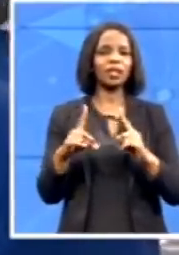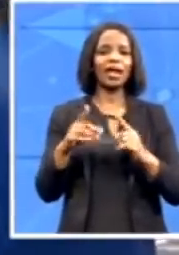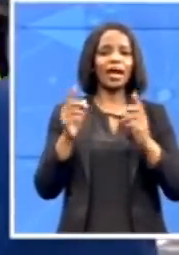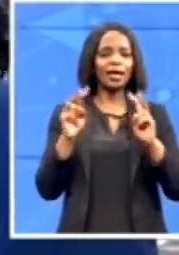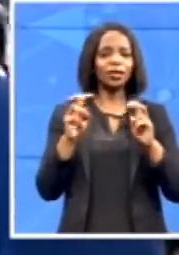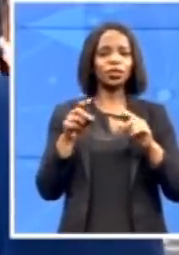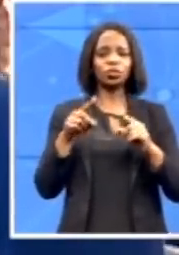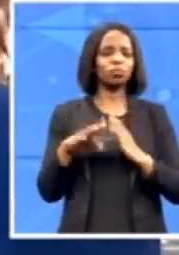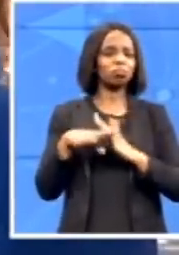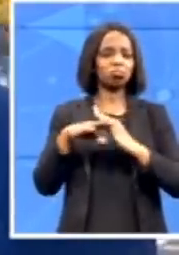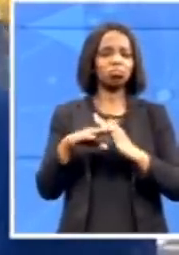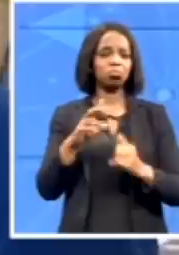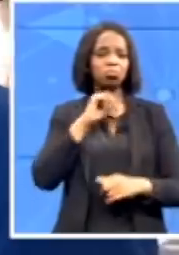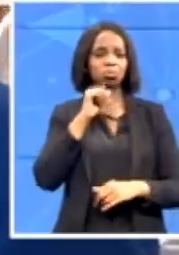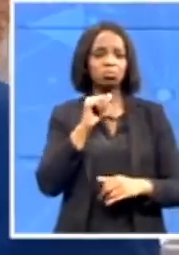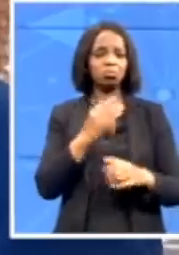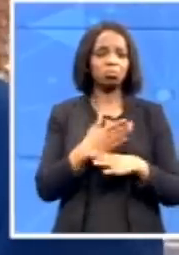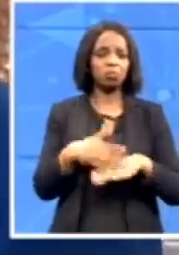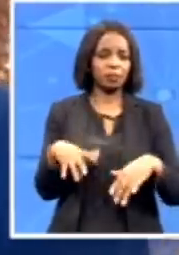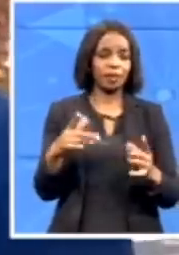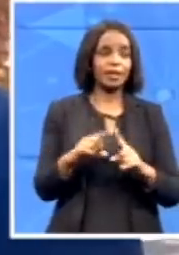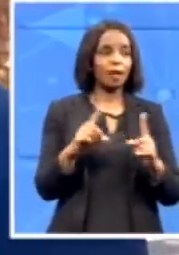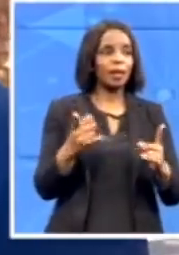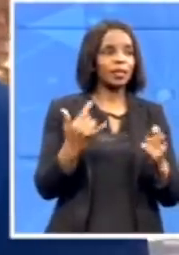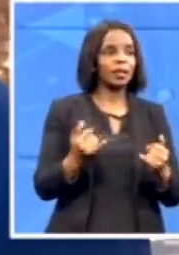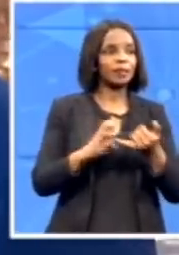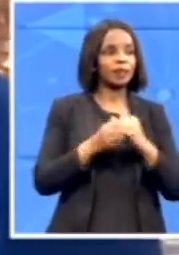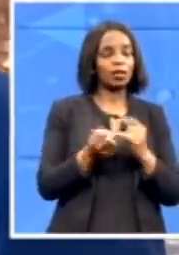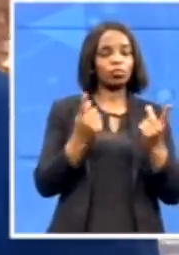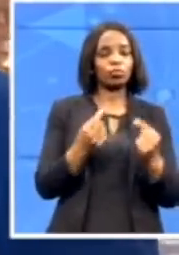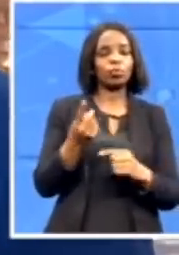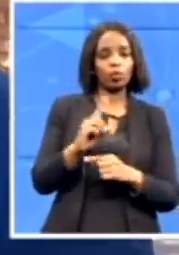is seeking to do, they want to widen the interpretation of no charge to